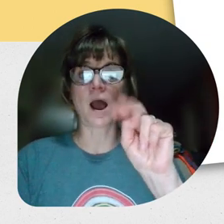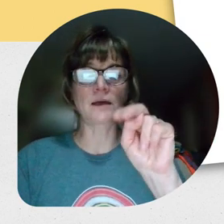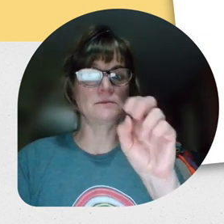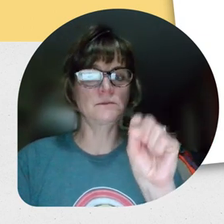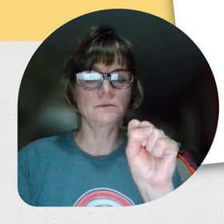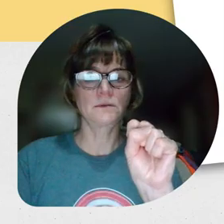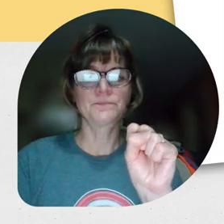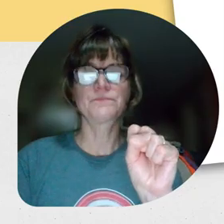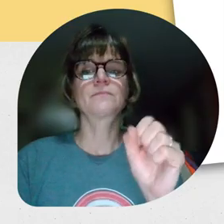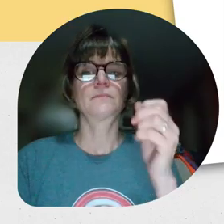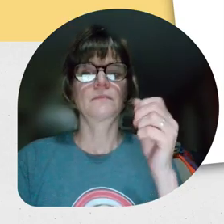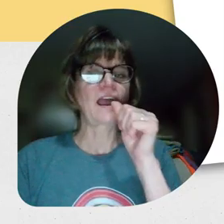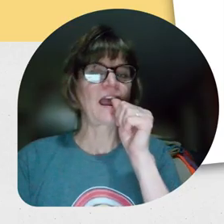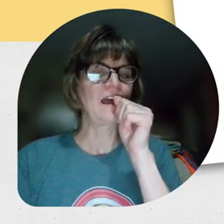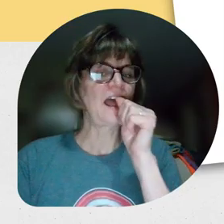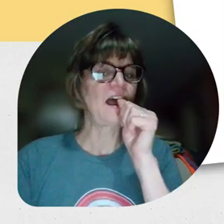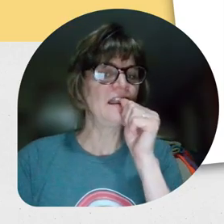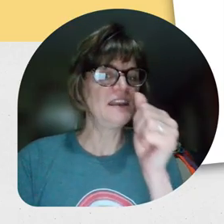pecan